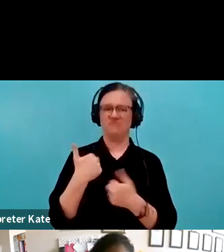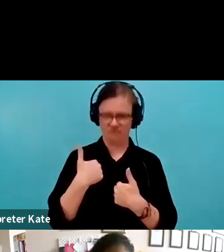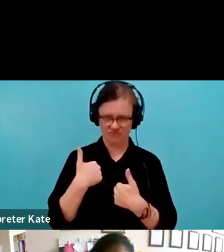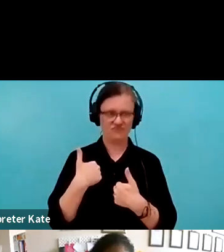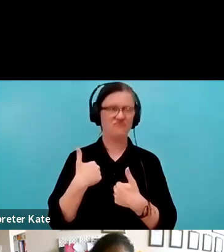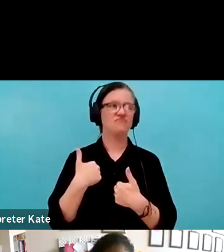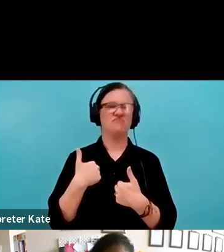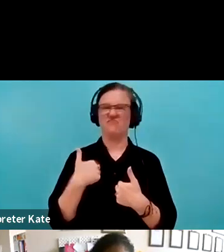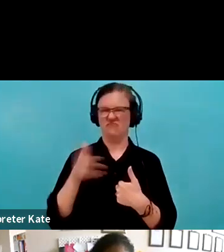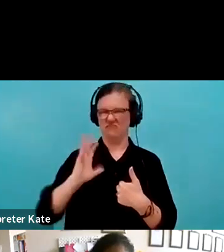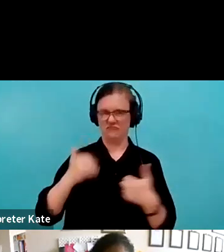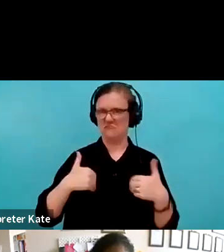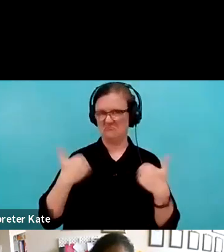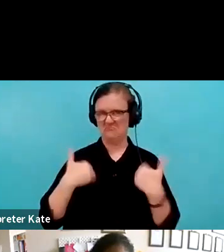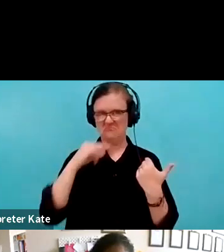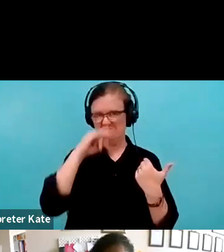didn't really have